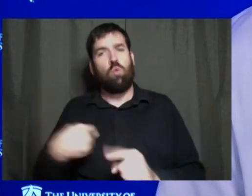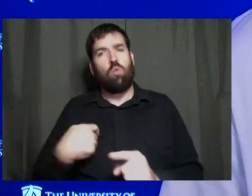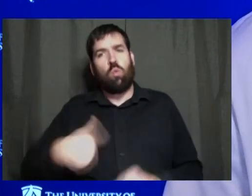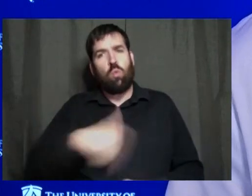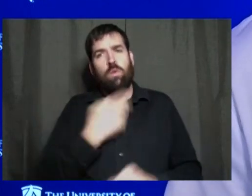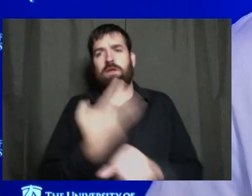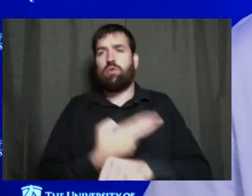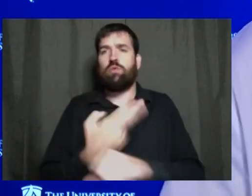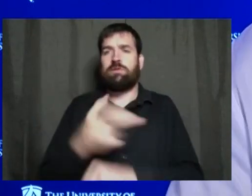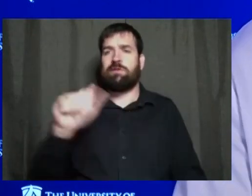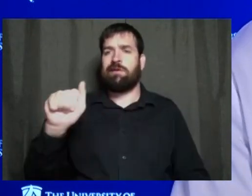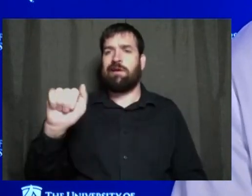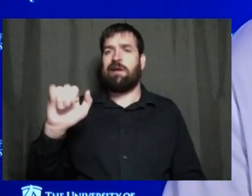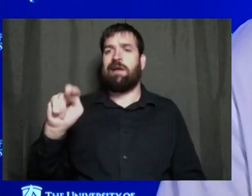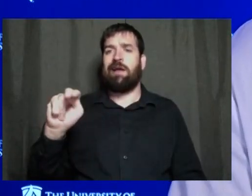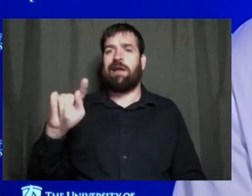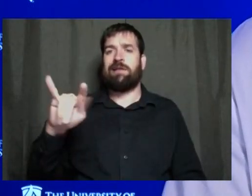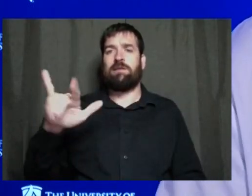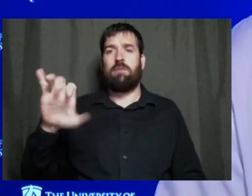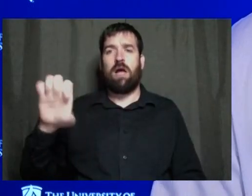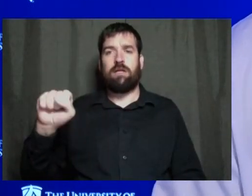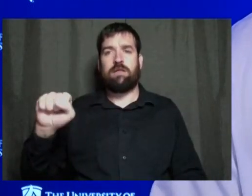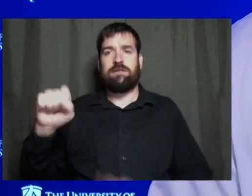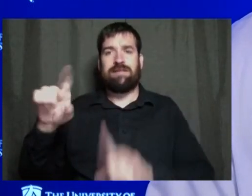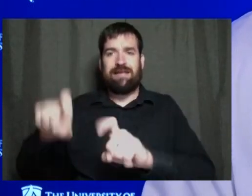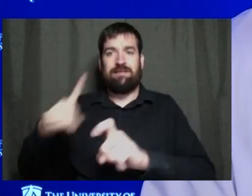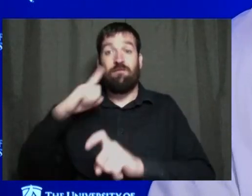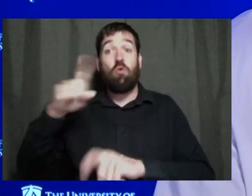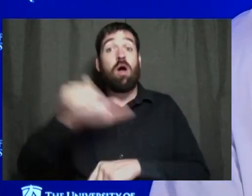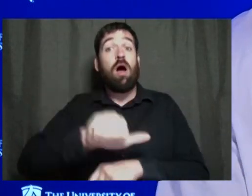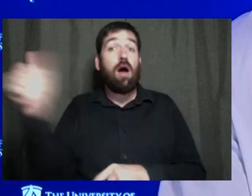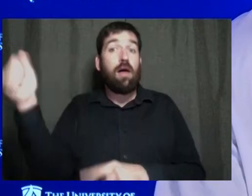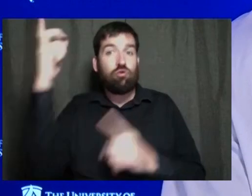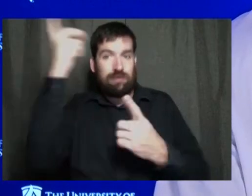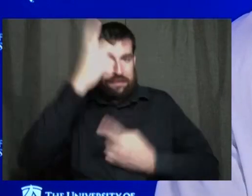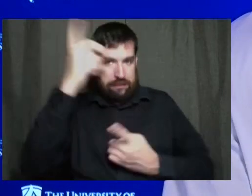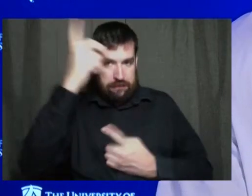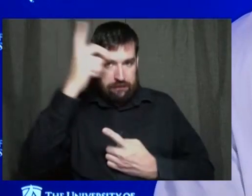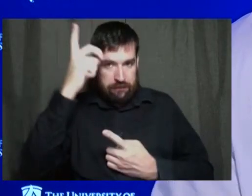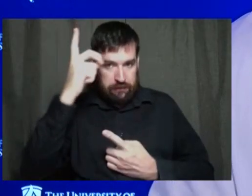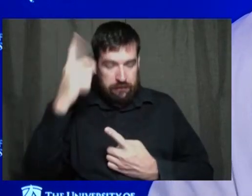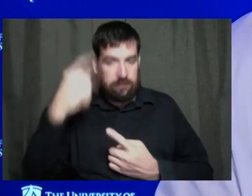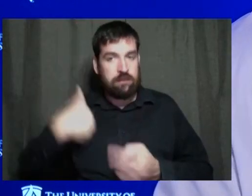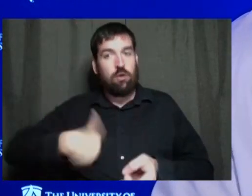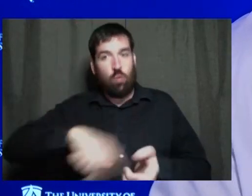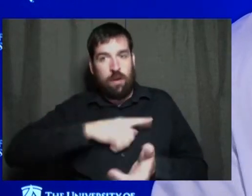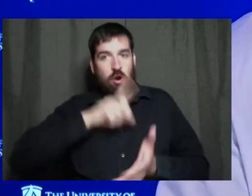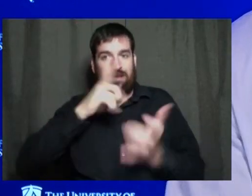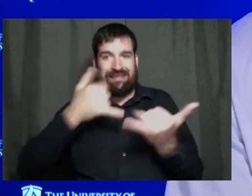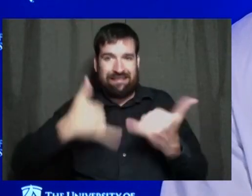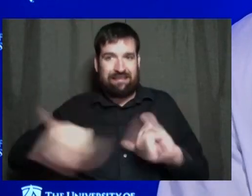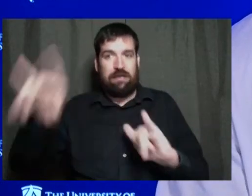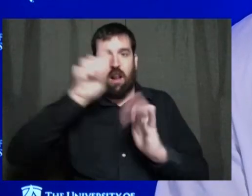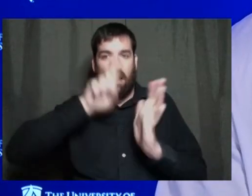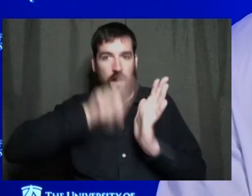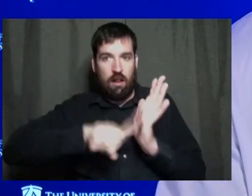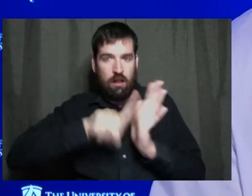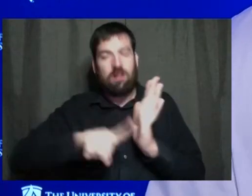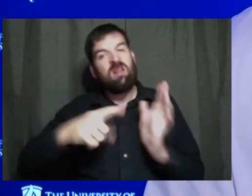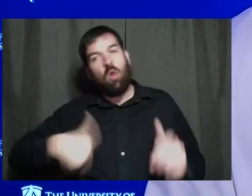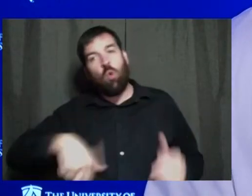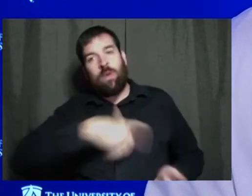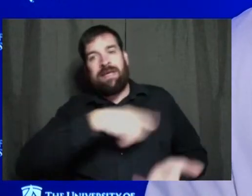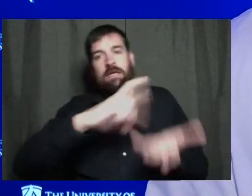a correlate of protection for other diseases after vaccination. We are looking for that still, and when I say we, it means the research